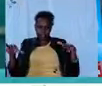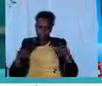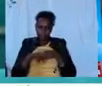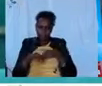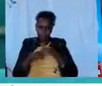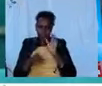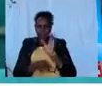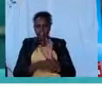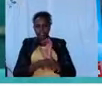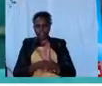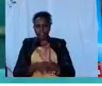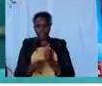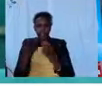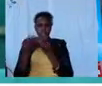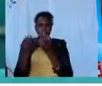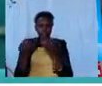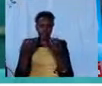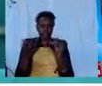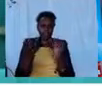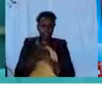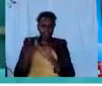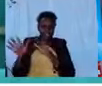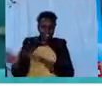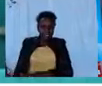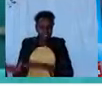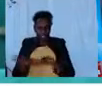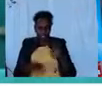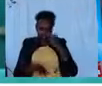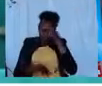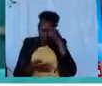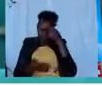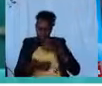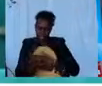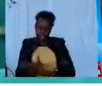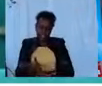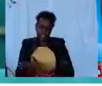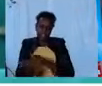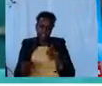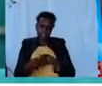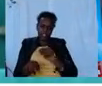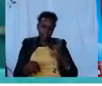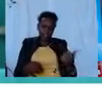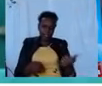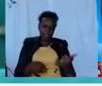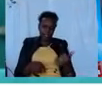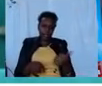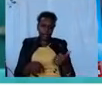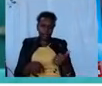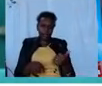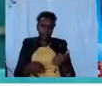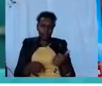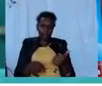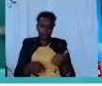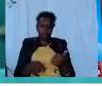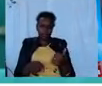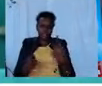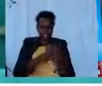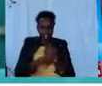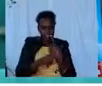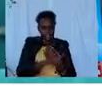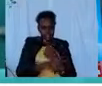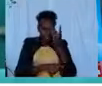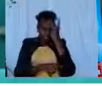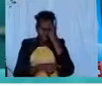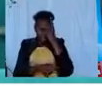Jehovah. There are many that are suffering because of cancer. There are others, Lord God, God of heaven, who have various